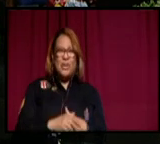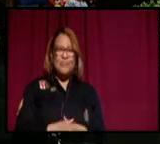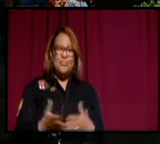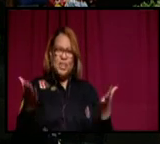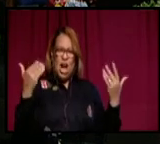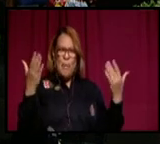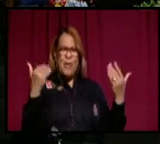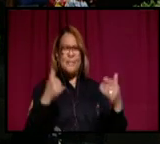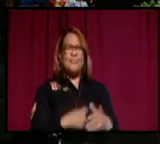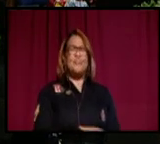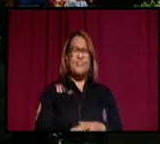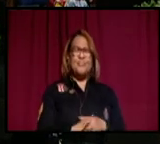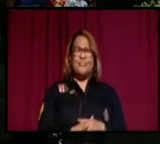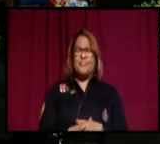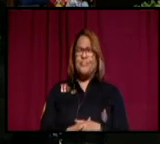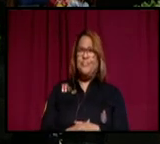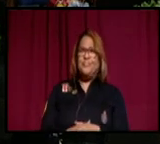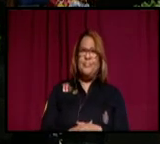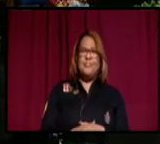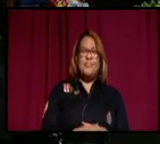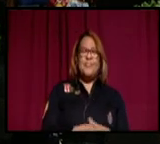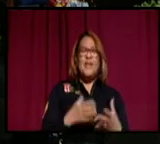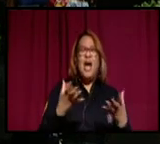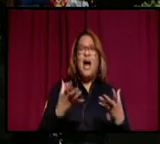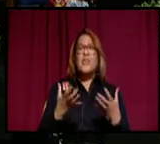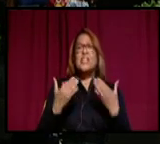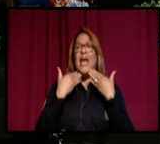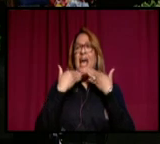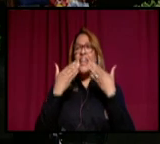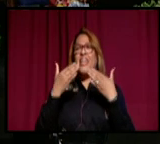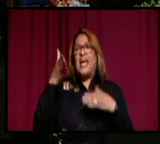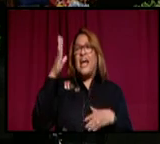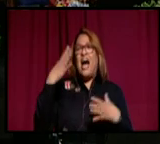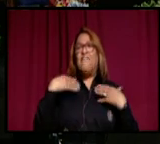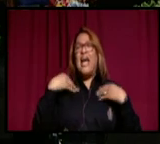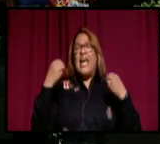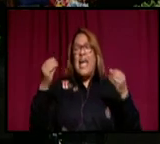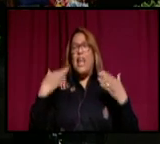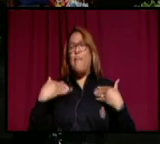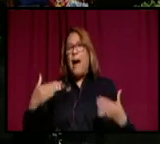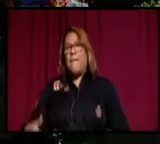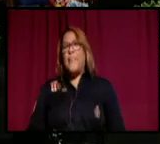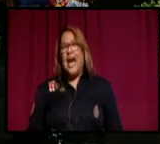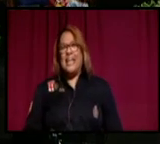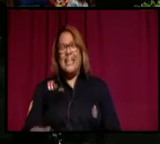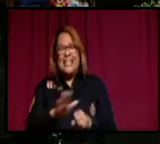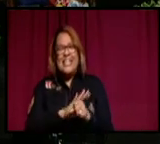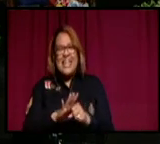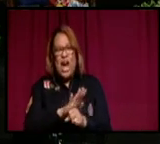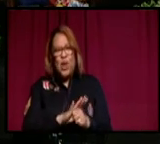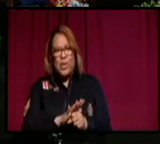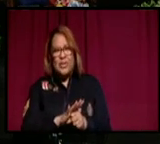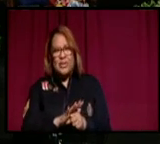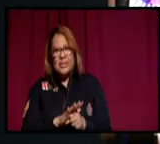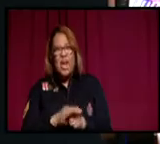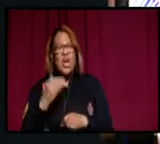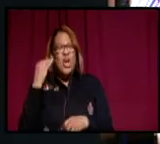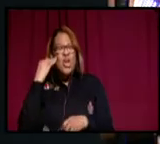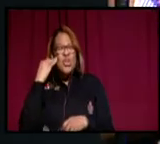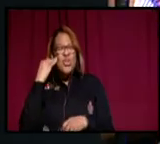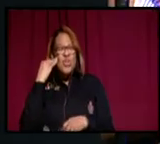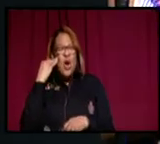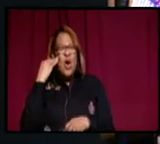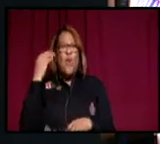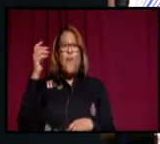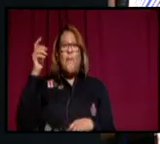on. Yes. Praise the Lord. Yes. I want to say I thank God for healing my body in this area. Many may have heard my testimony. Many